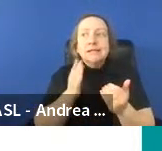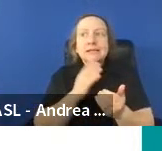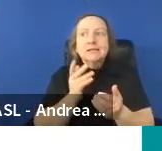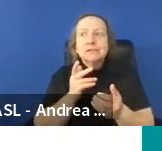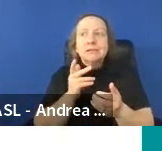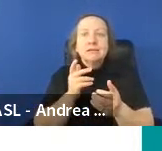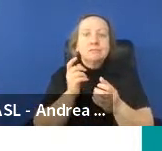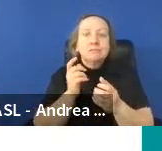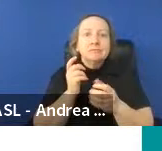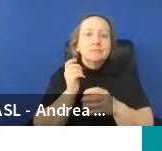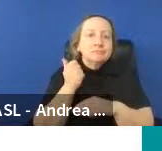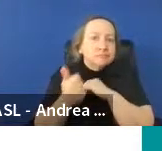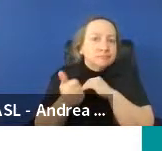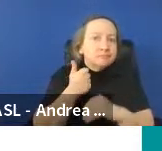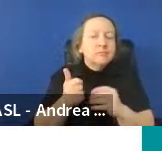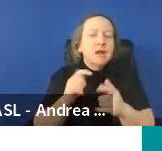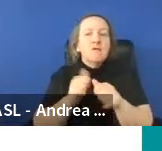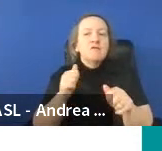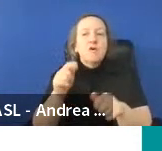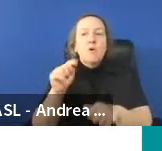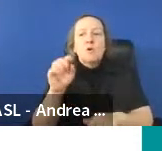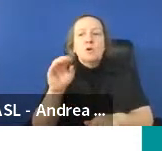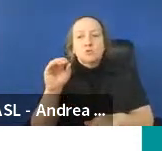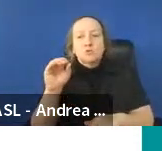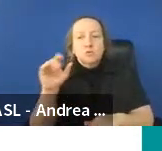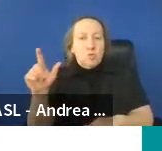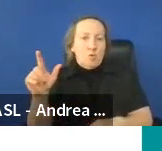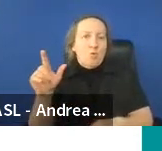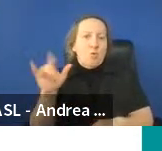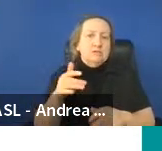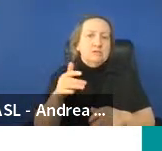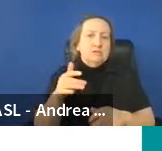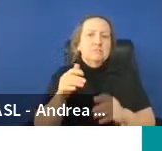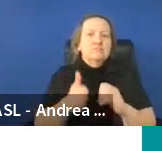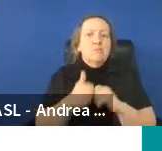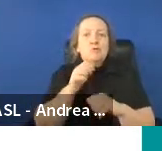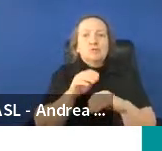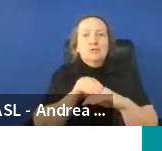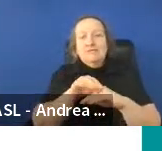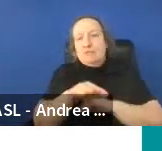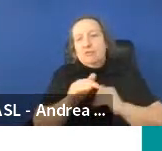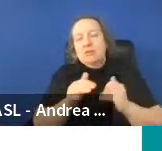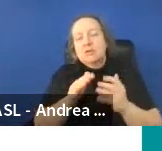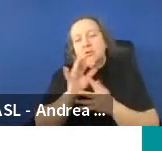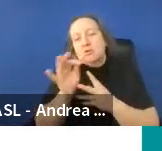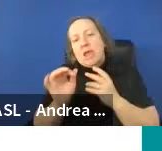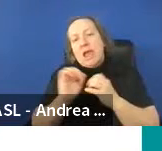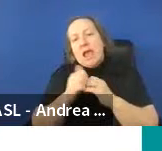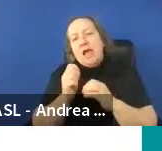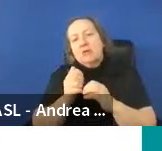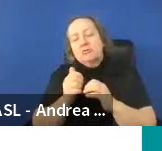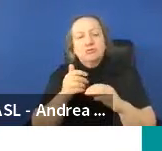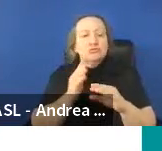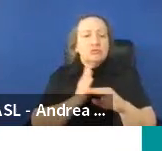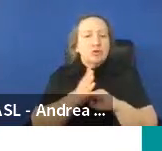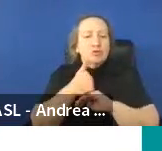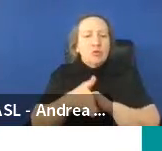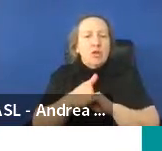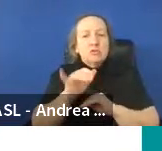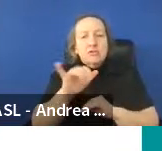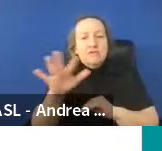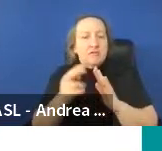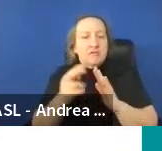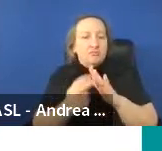toll as the most influential factors when choosing how to travel across the interstate bridge in the future.